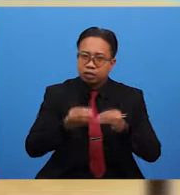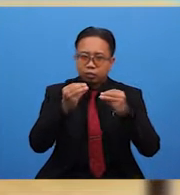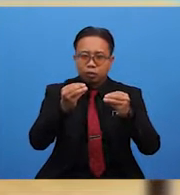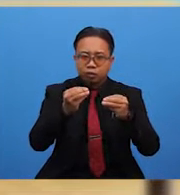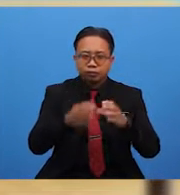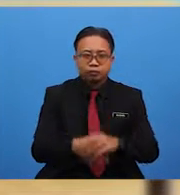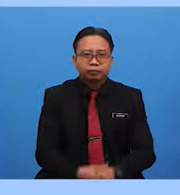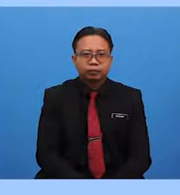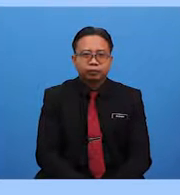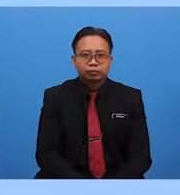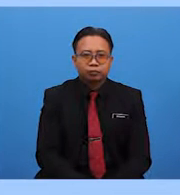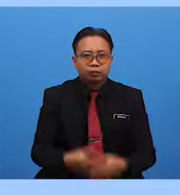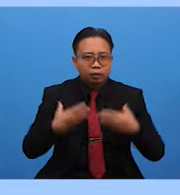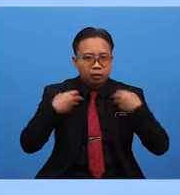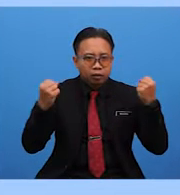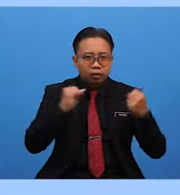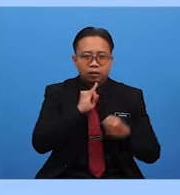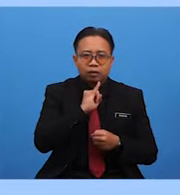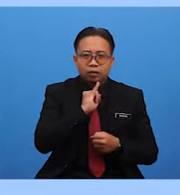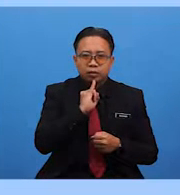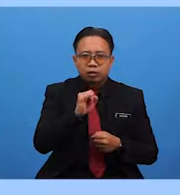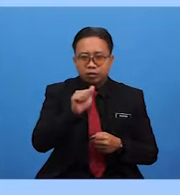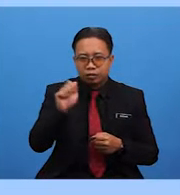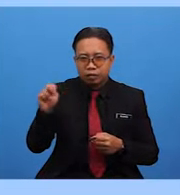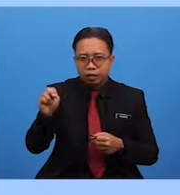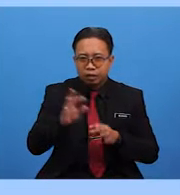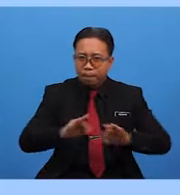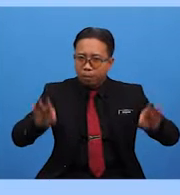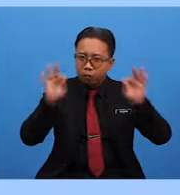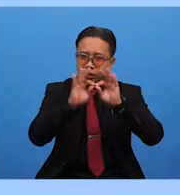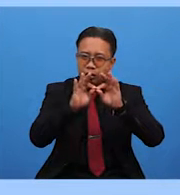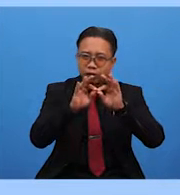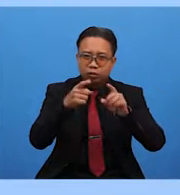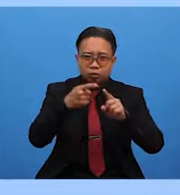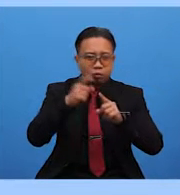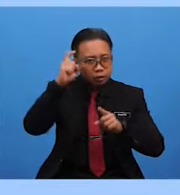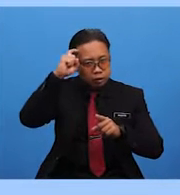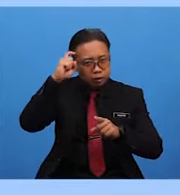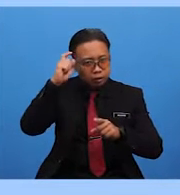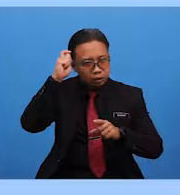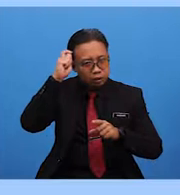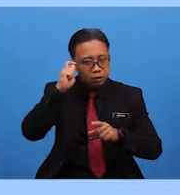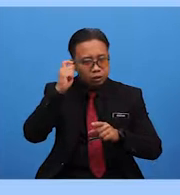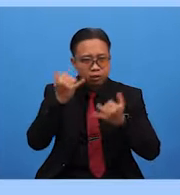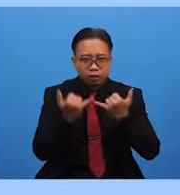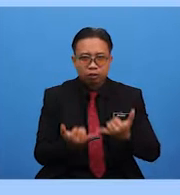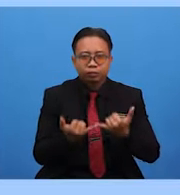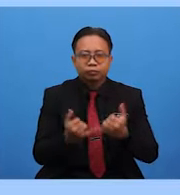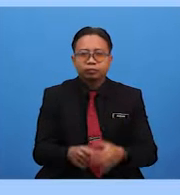you. Health is an important issue to teenagers now.